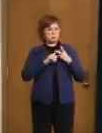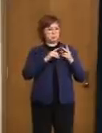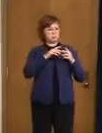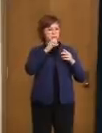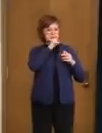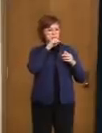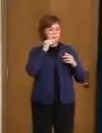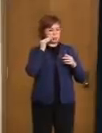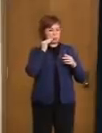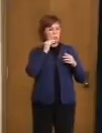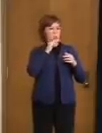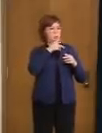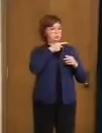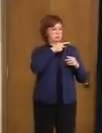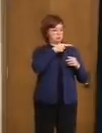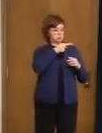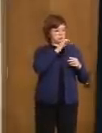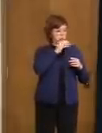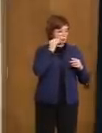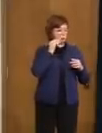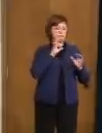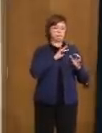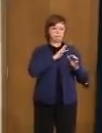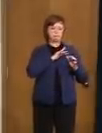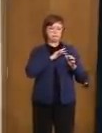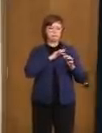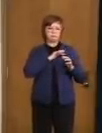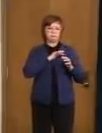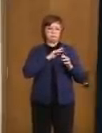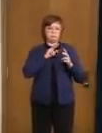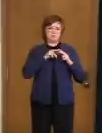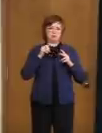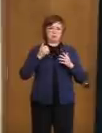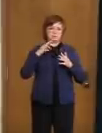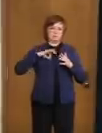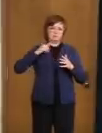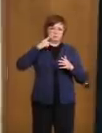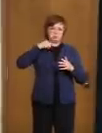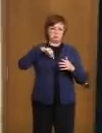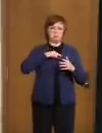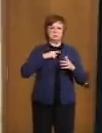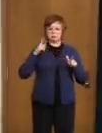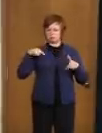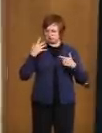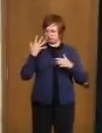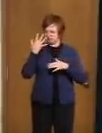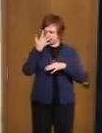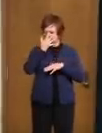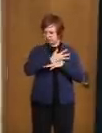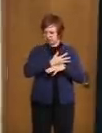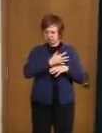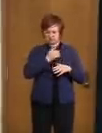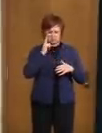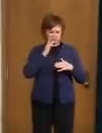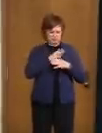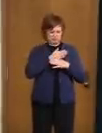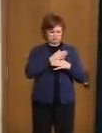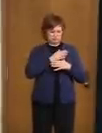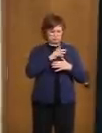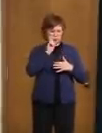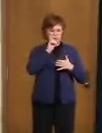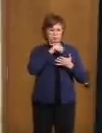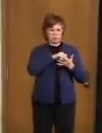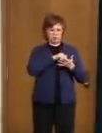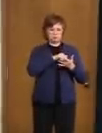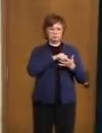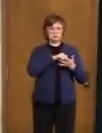in and around our larger centers in the province. So, the last 5 days, I think our average is about 1,009 vaccines a day. You're going to see that increase